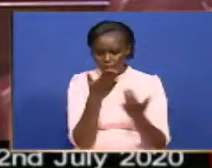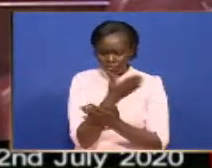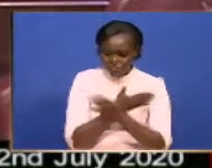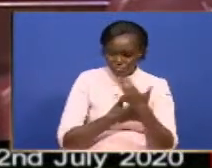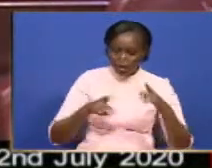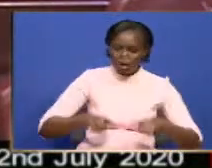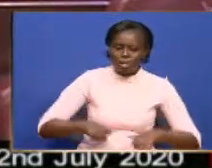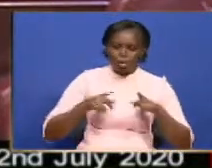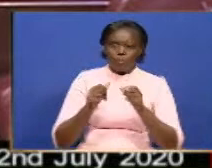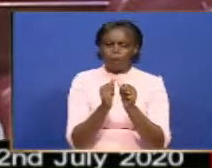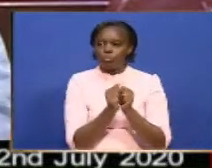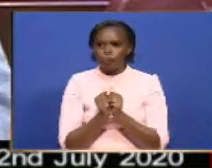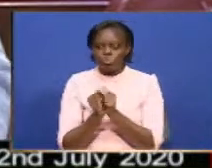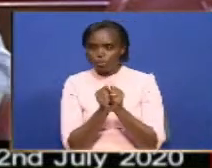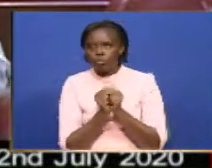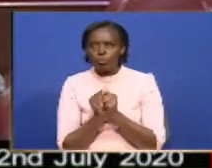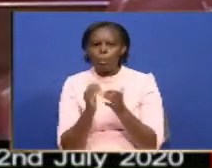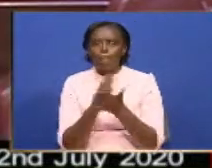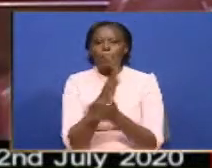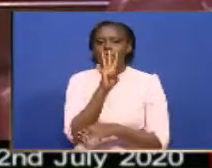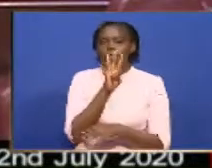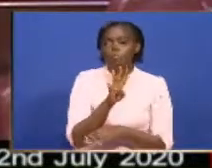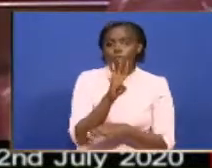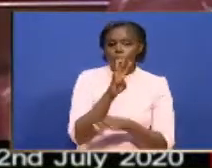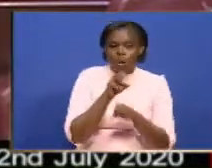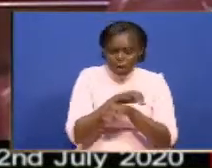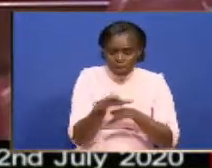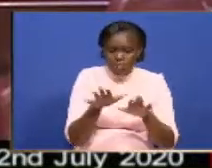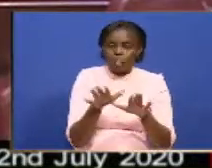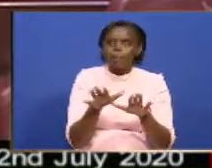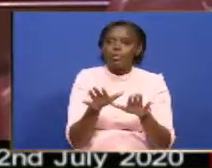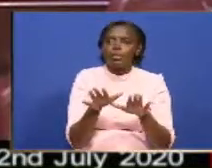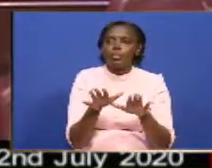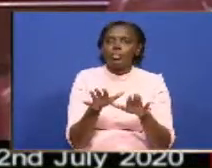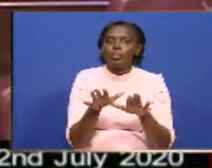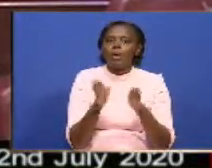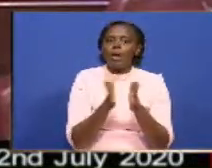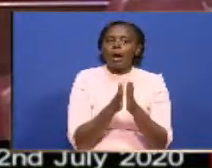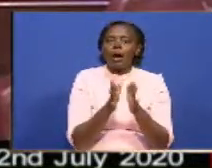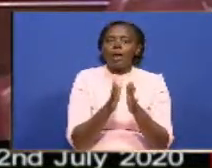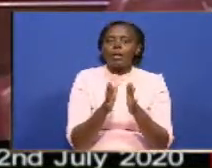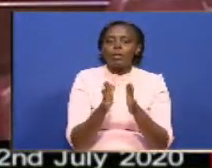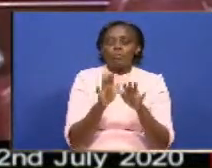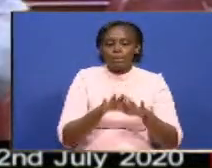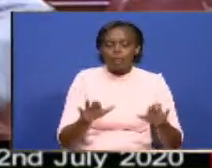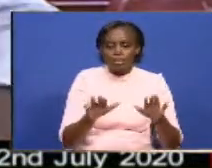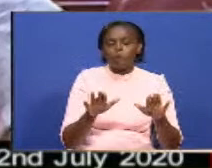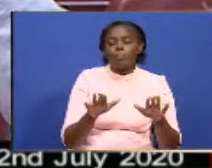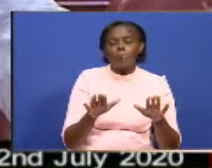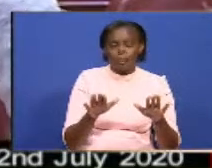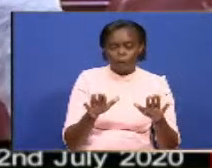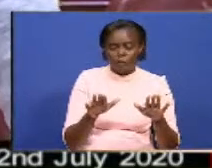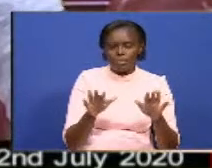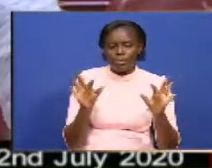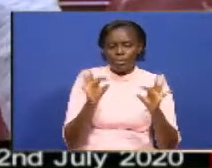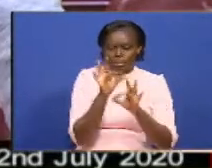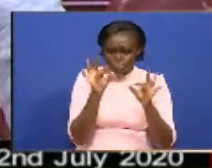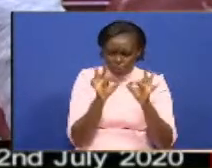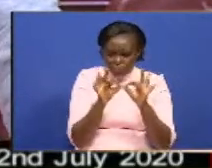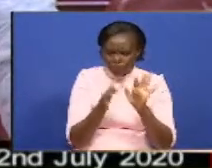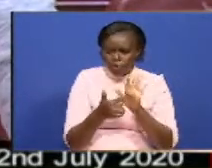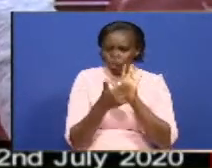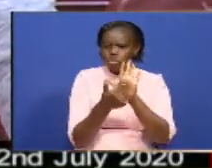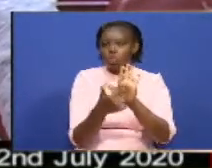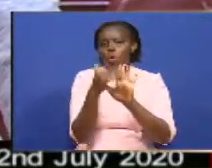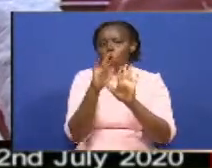which Part 4, integration and repatriation and resettlement, seeks specifically to look